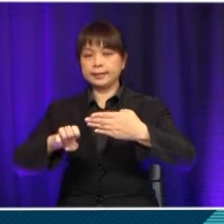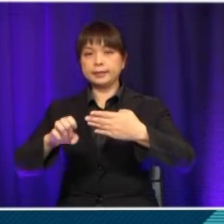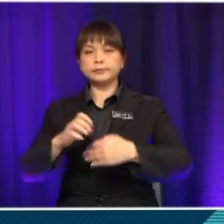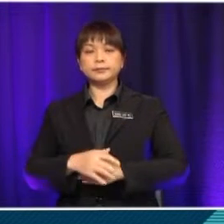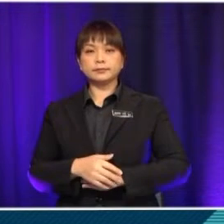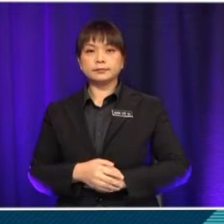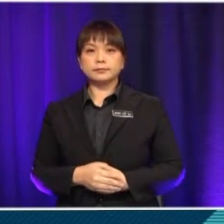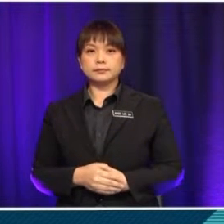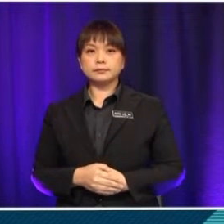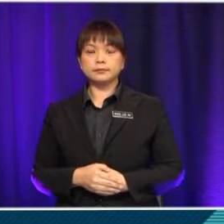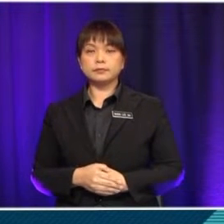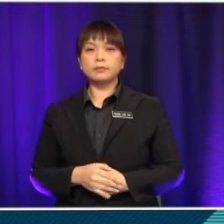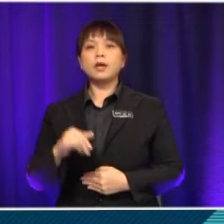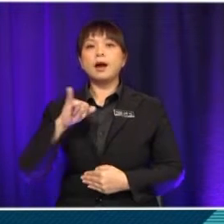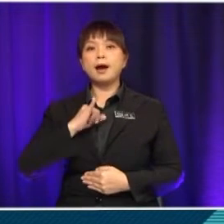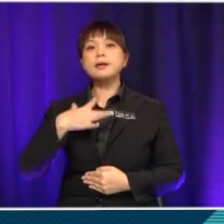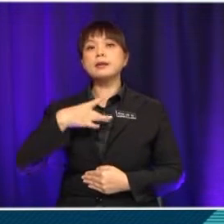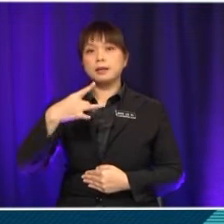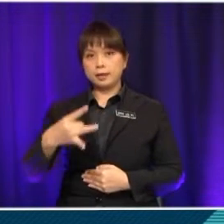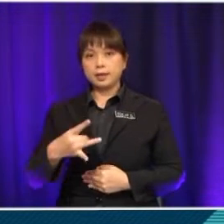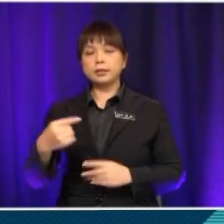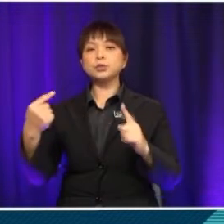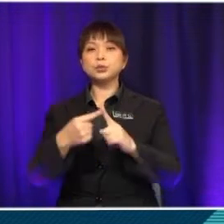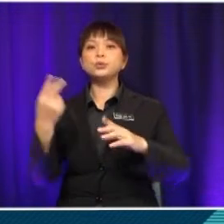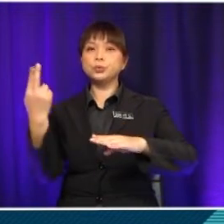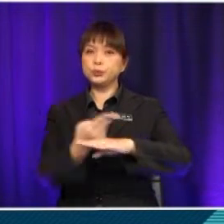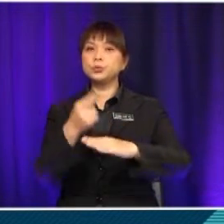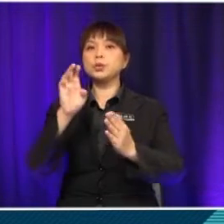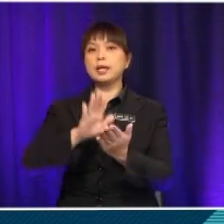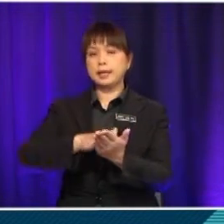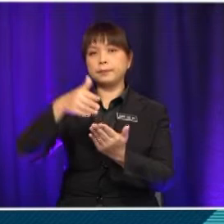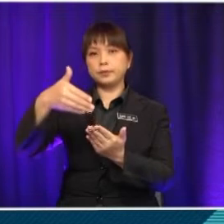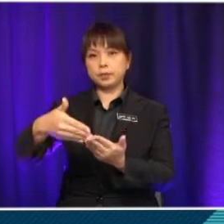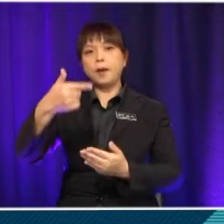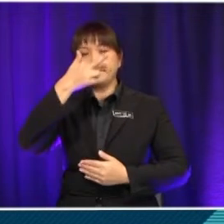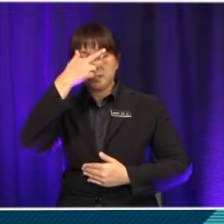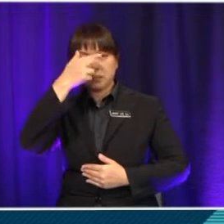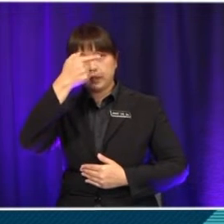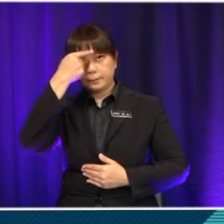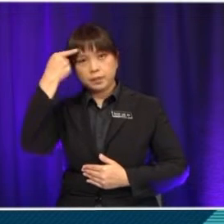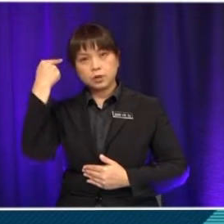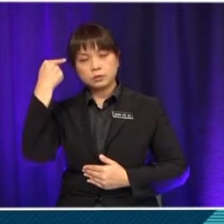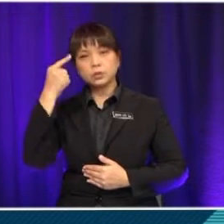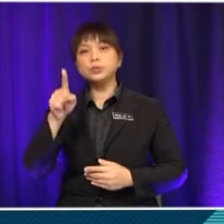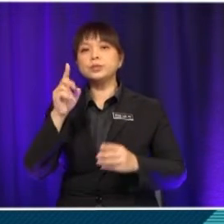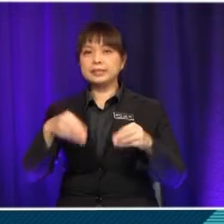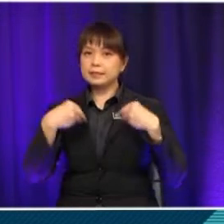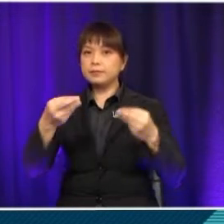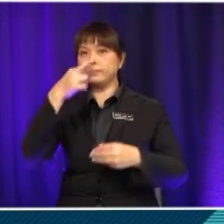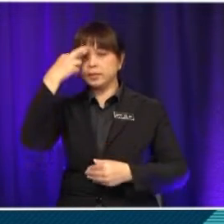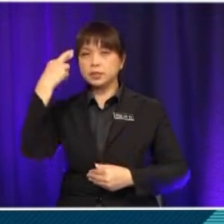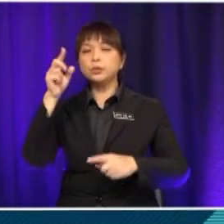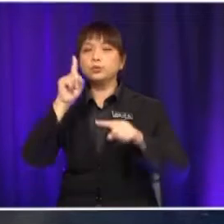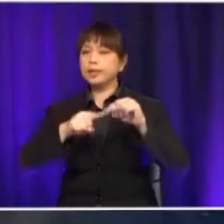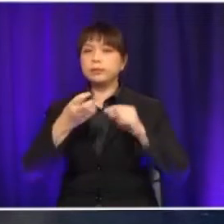dislike? Okay, I liked or I prefer to use a laptop because, then you give your reason. Okay, you cannot just tell others like,